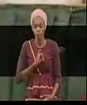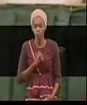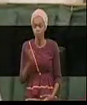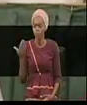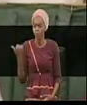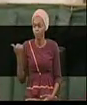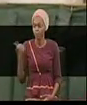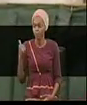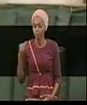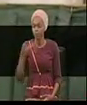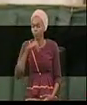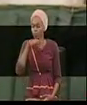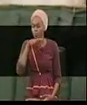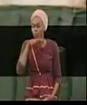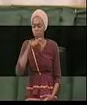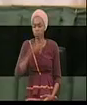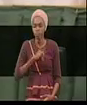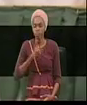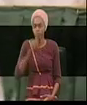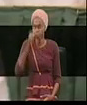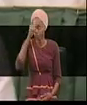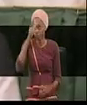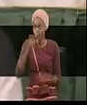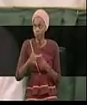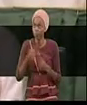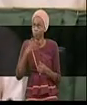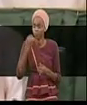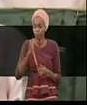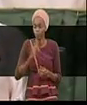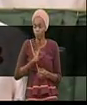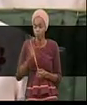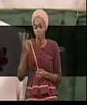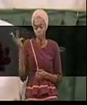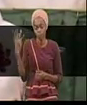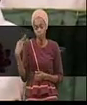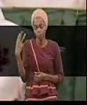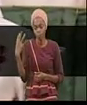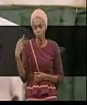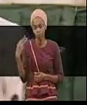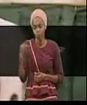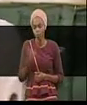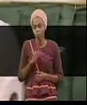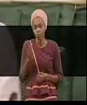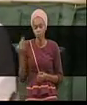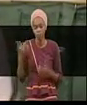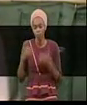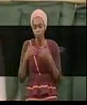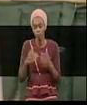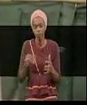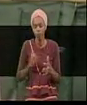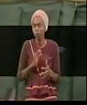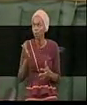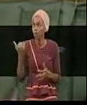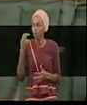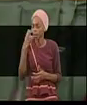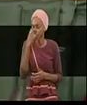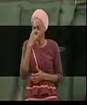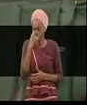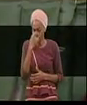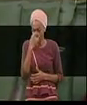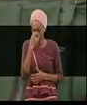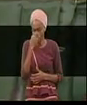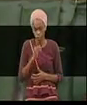Was a wretch, I remember who I was. I was lost, I was